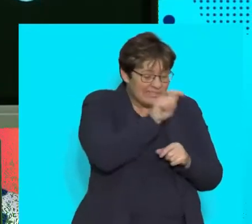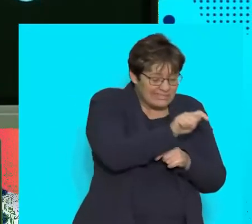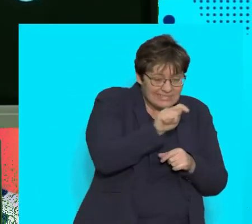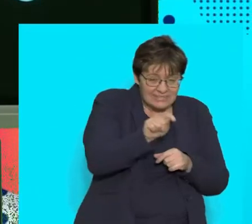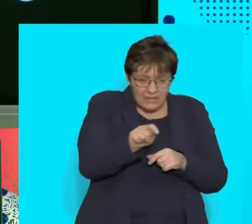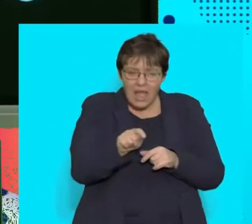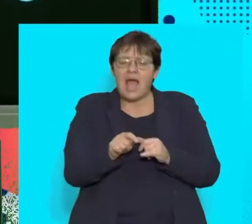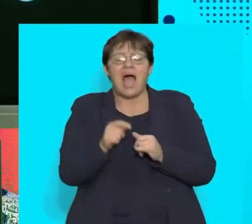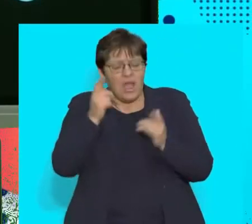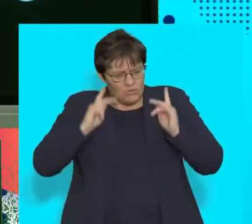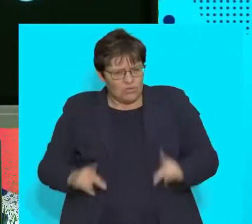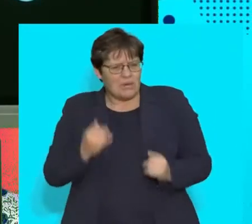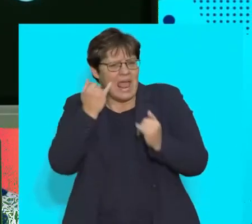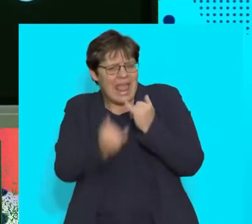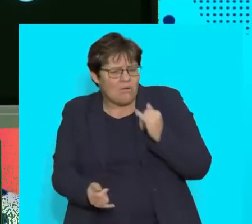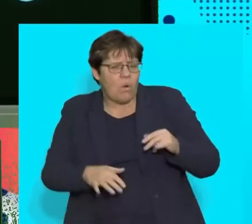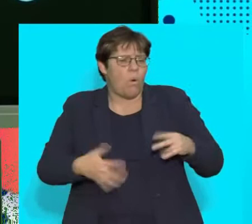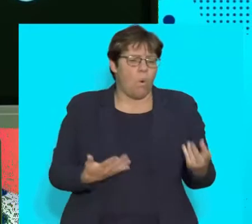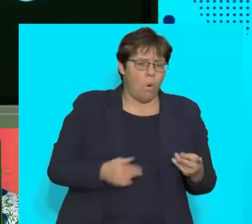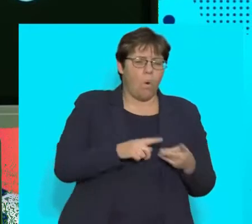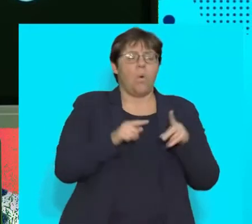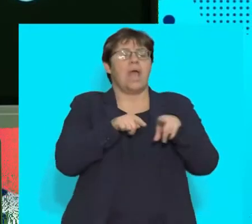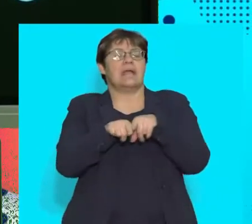some error, human error or what we call